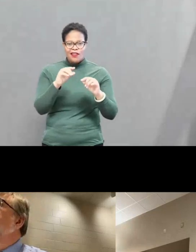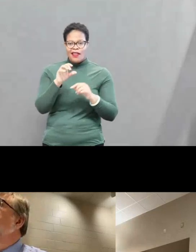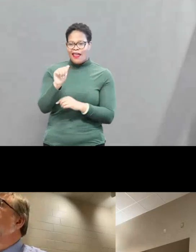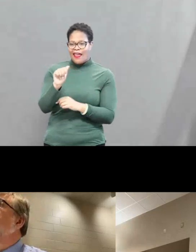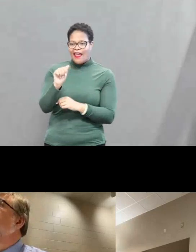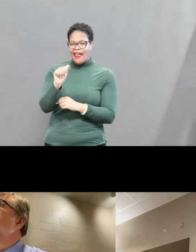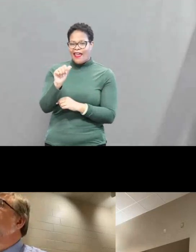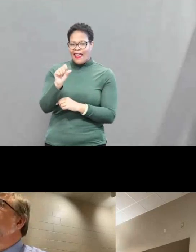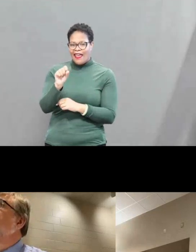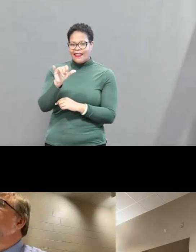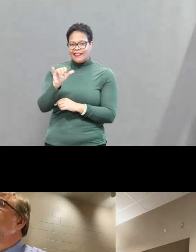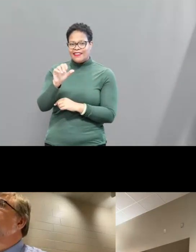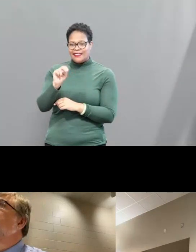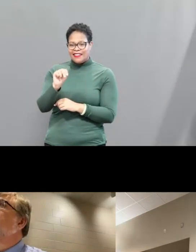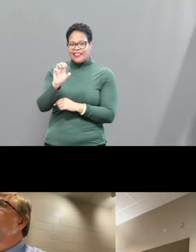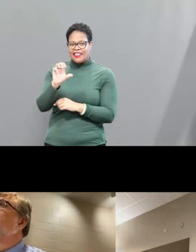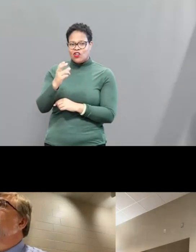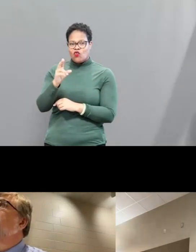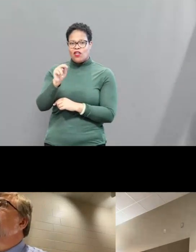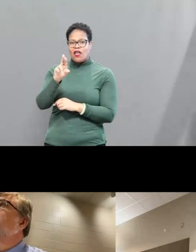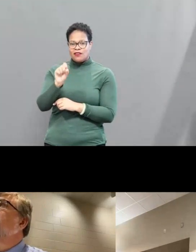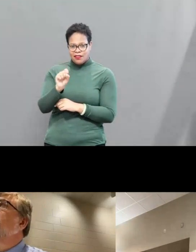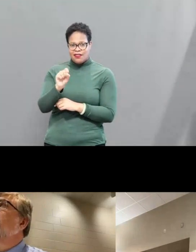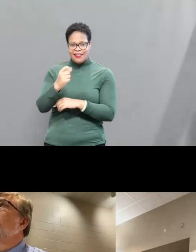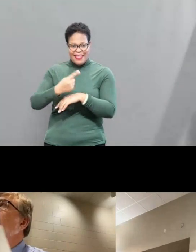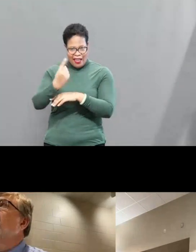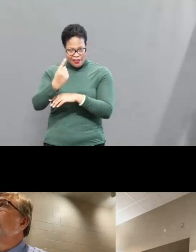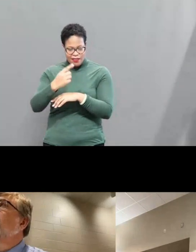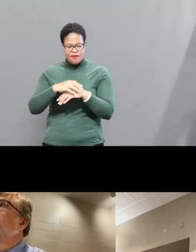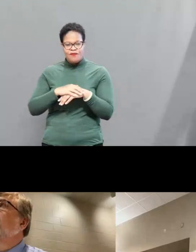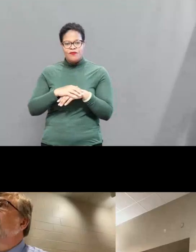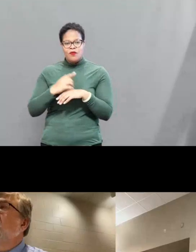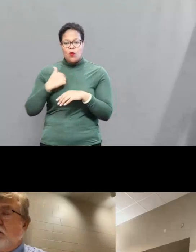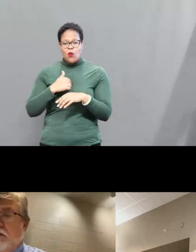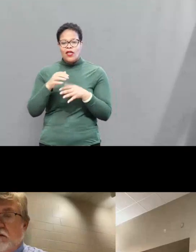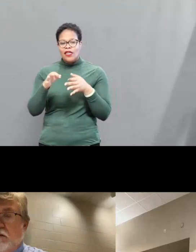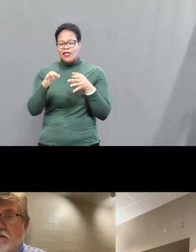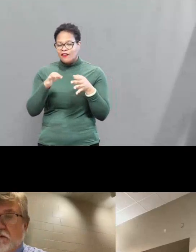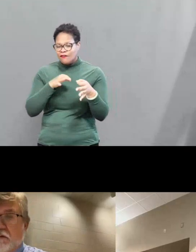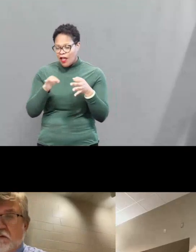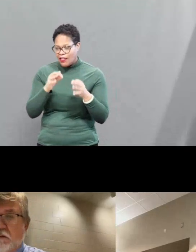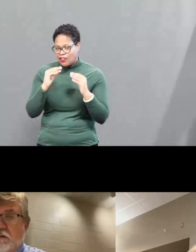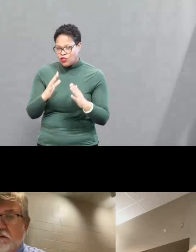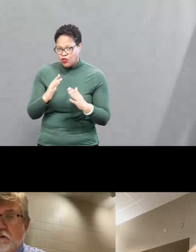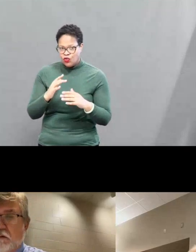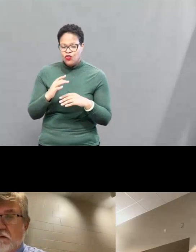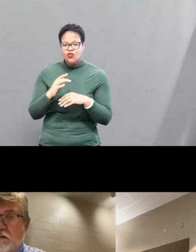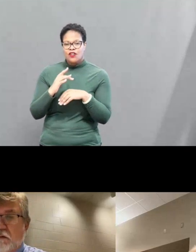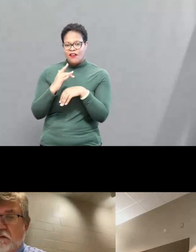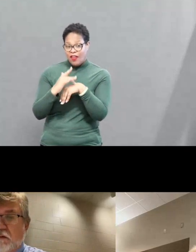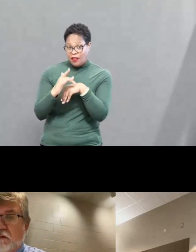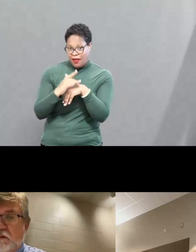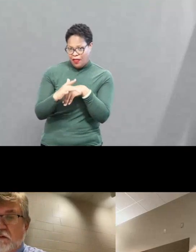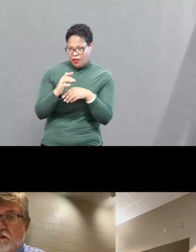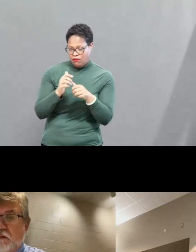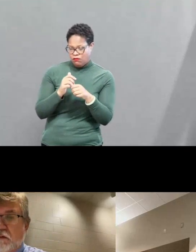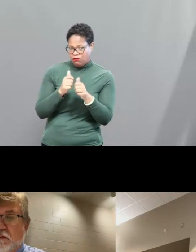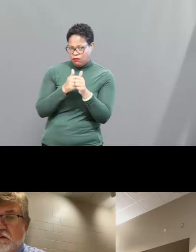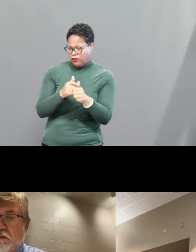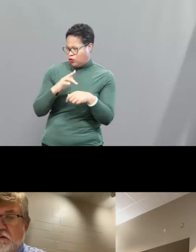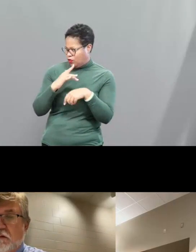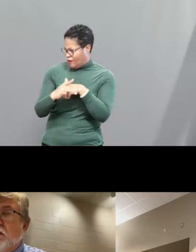instructional days. We defined teacher responsibilities related to availability, instructional